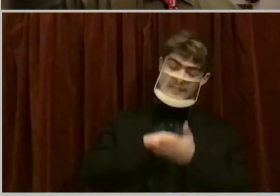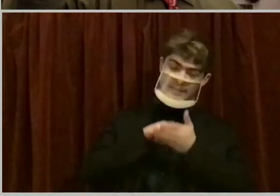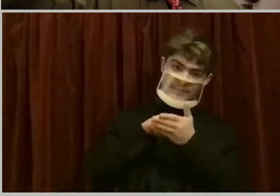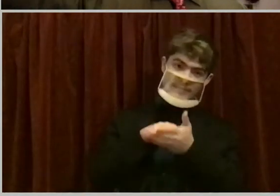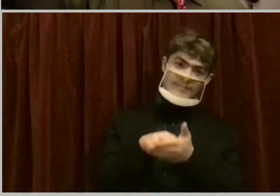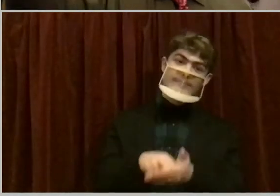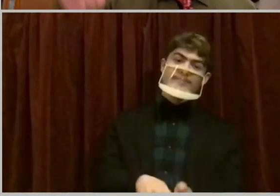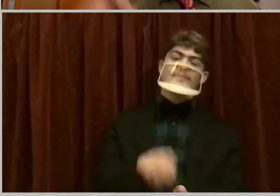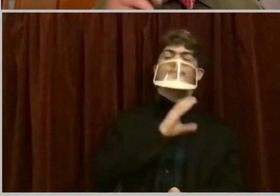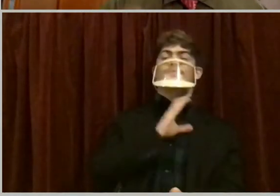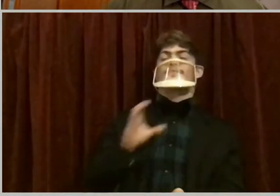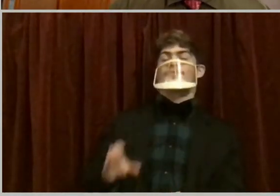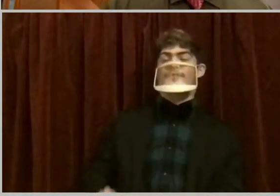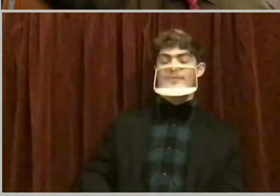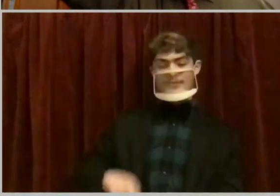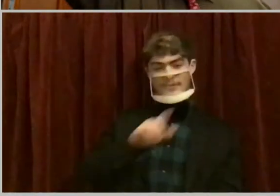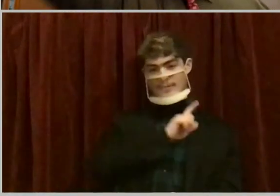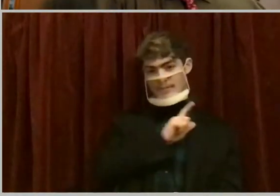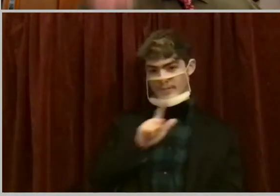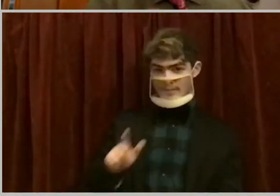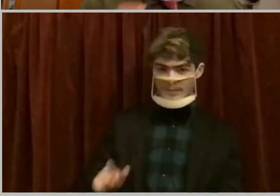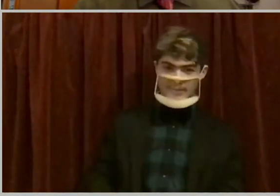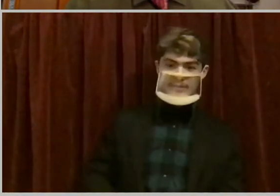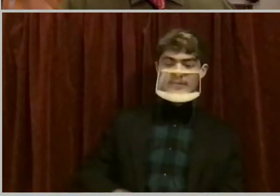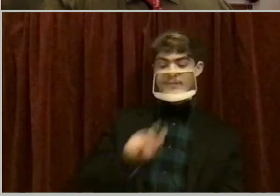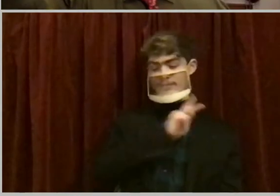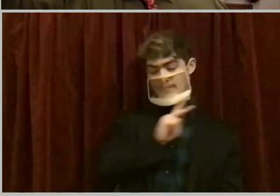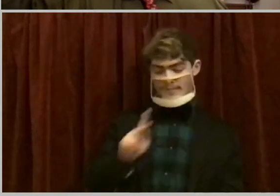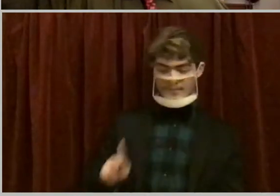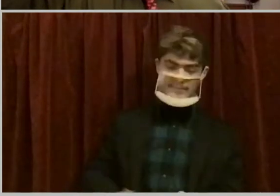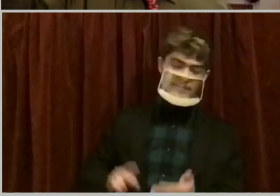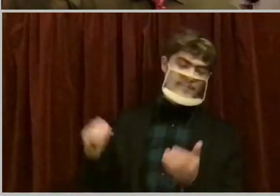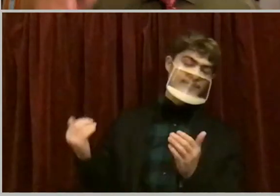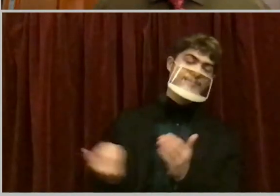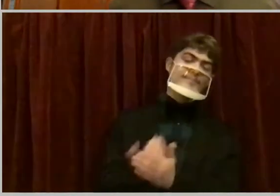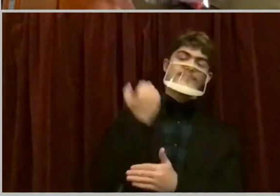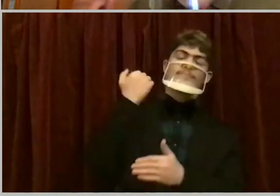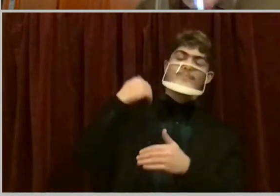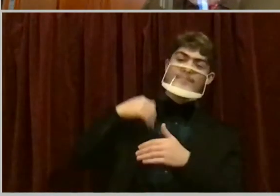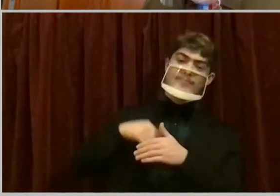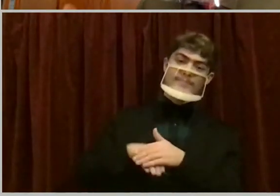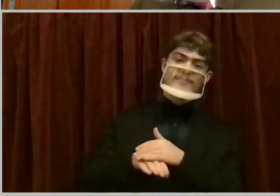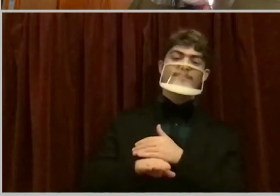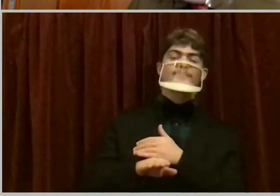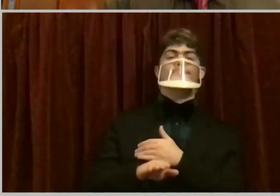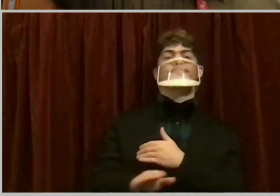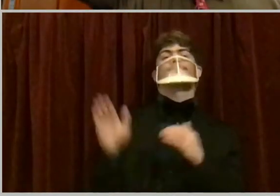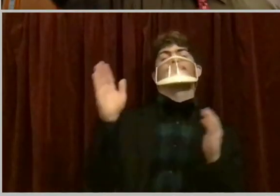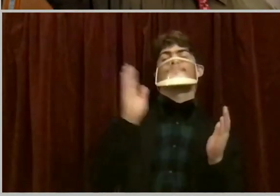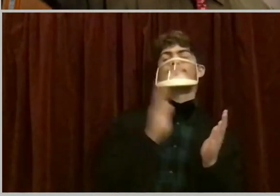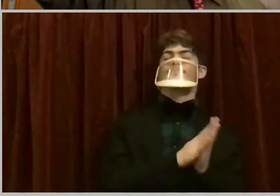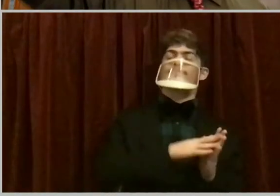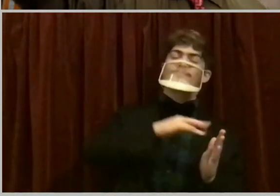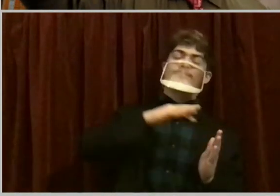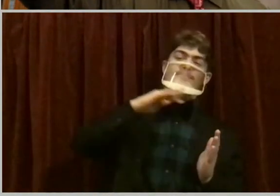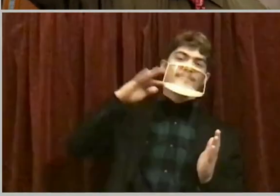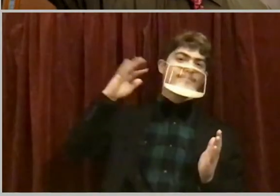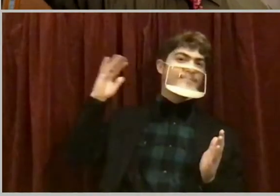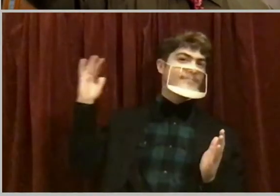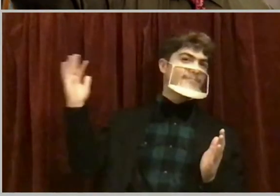on bended knees Christ the Lord, the newborn King.